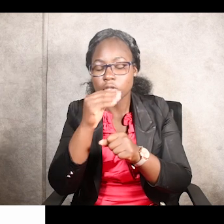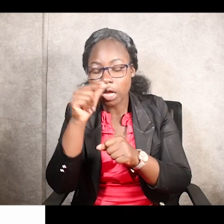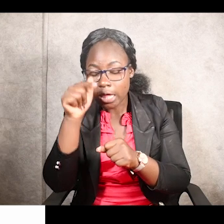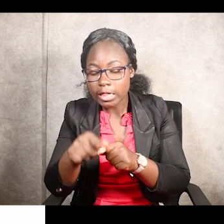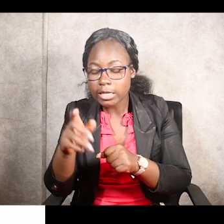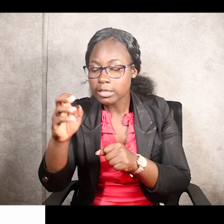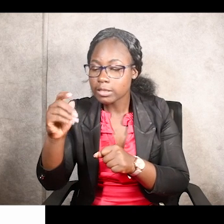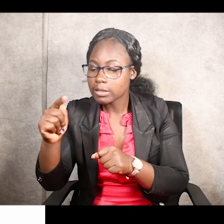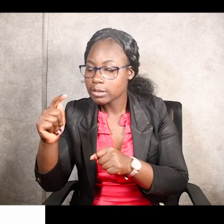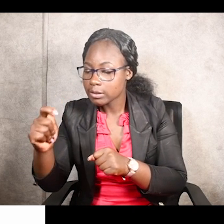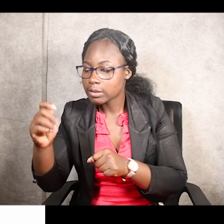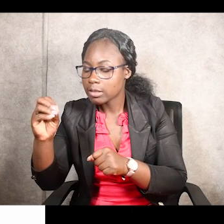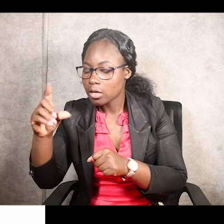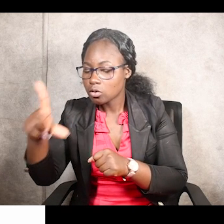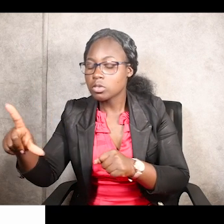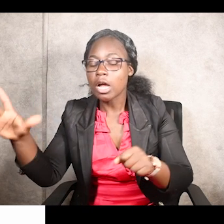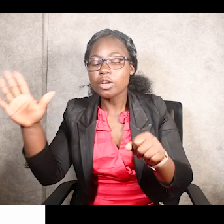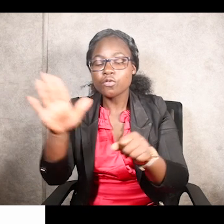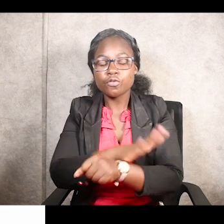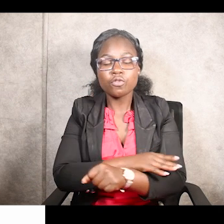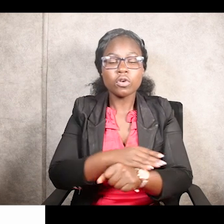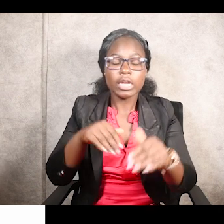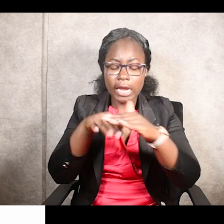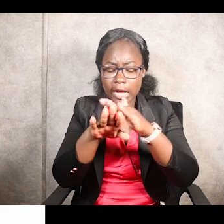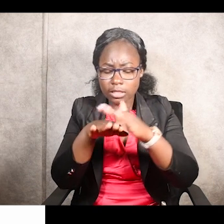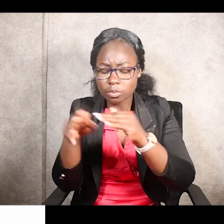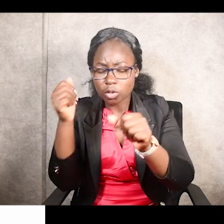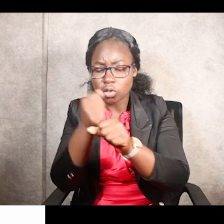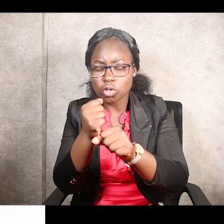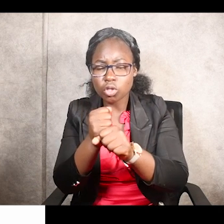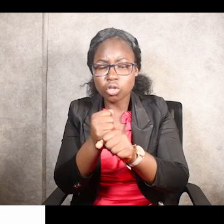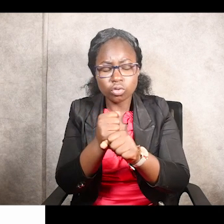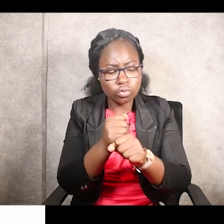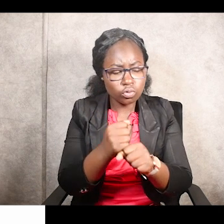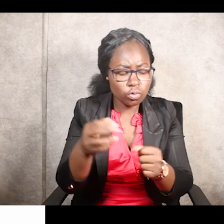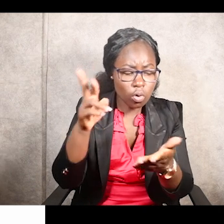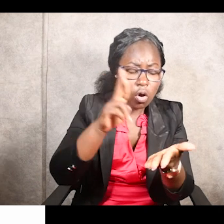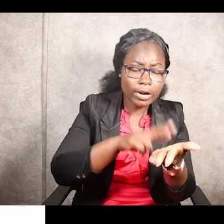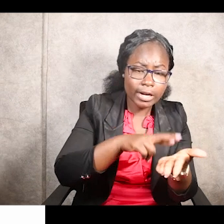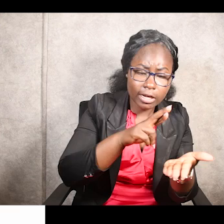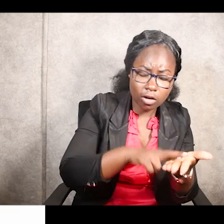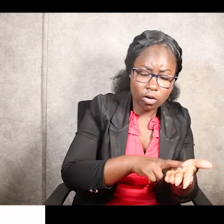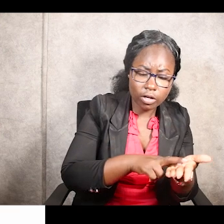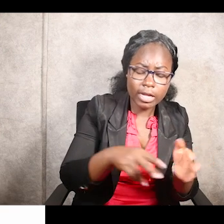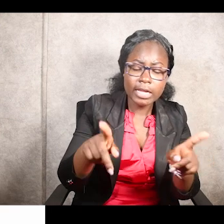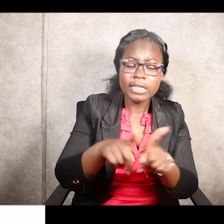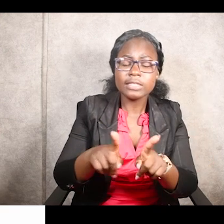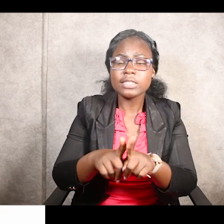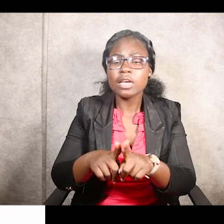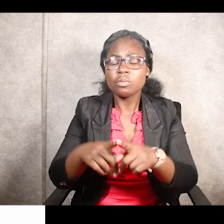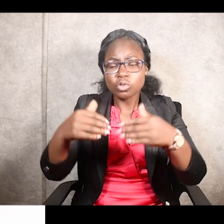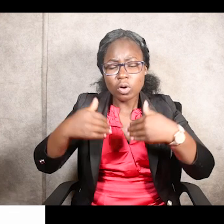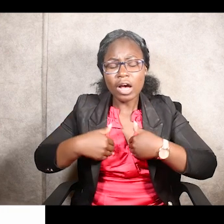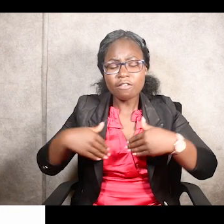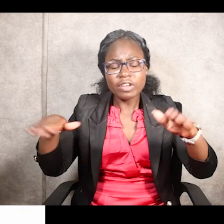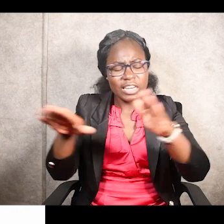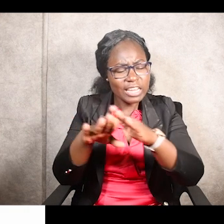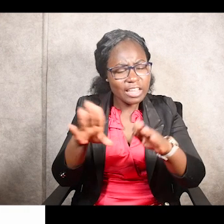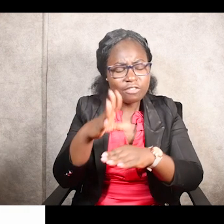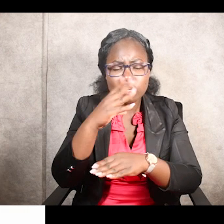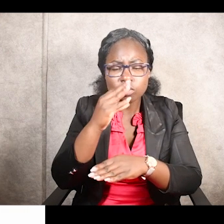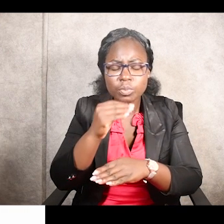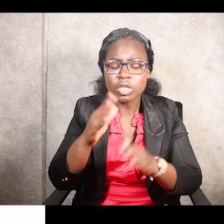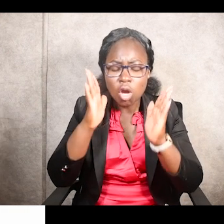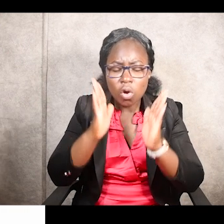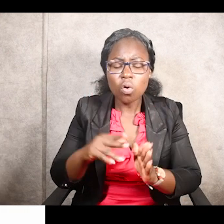freely accessible, is able to do for you transcription and recording. It's able to caption every speech. Anyone who speaks, who